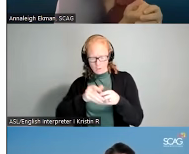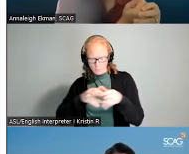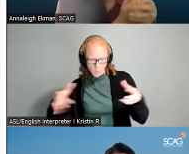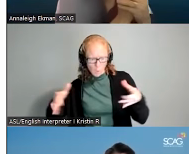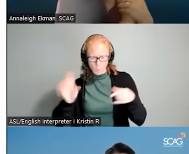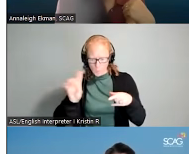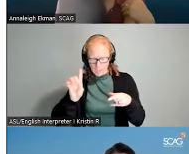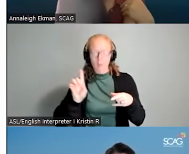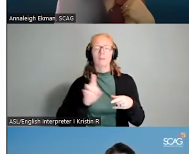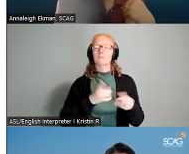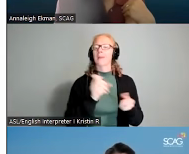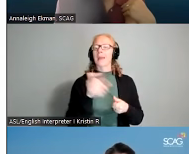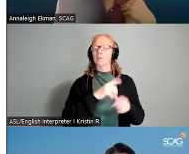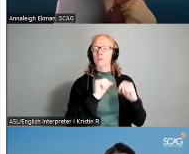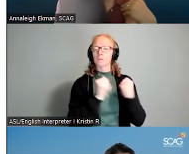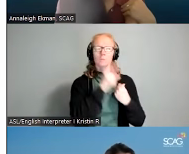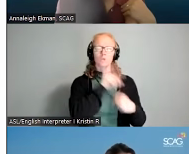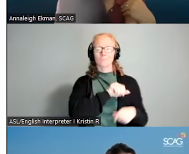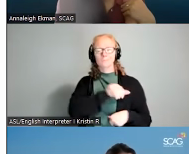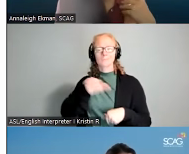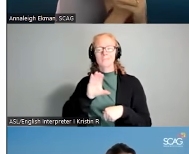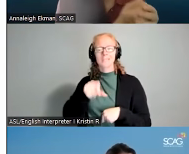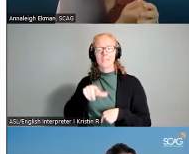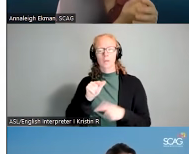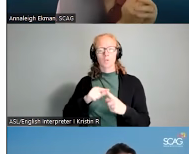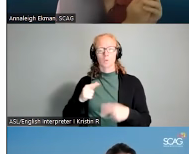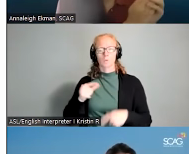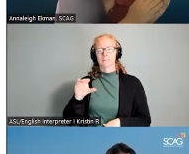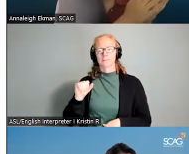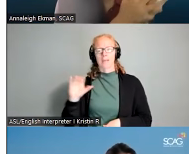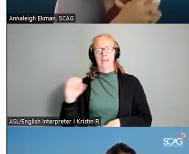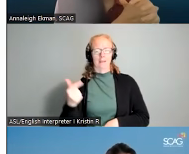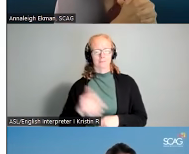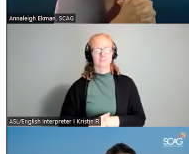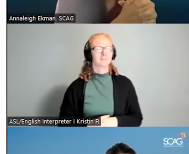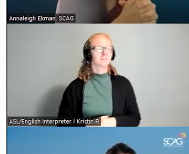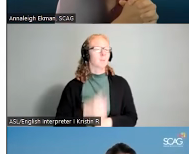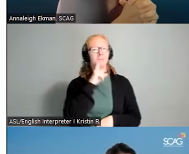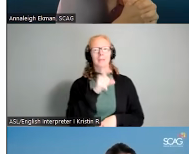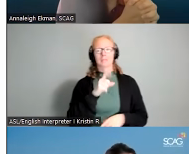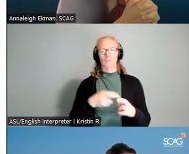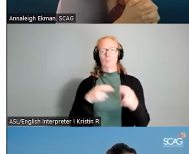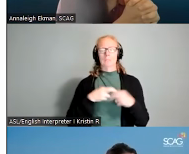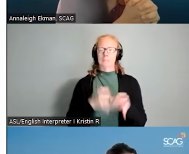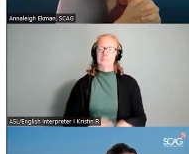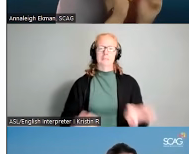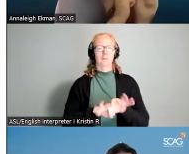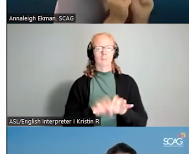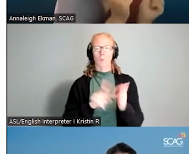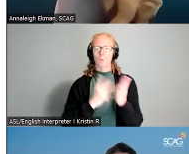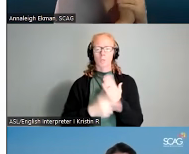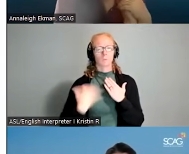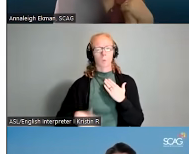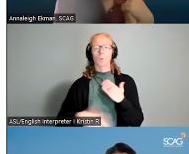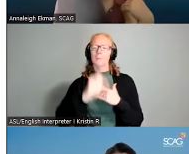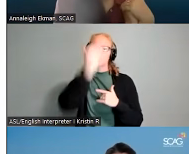with your agency, make sure you're sending CEQA notices to SCAG, especially for those regionally significant projects. Just check